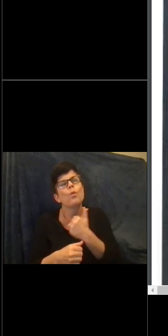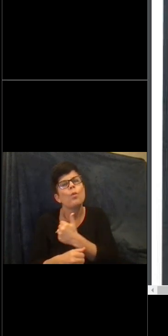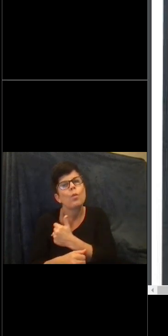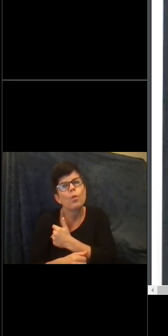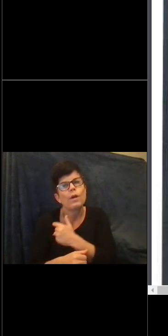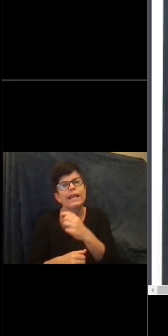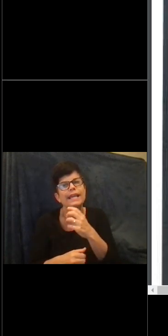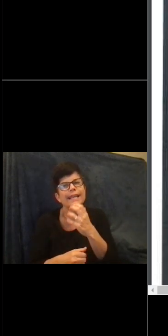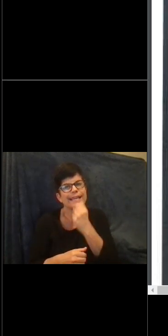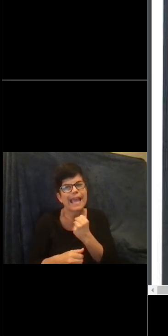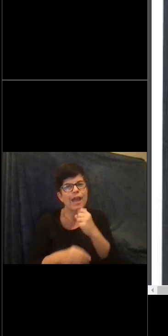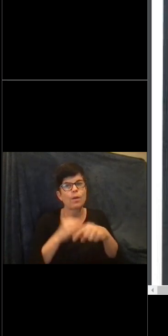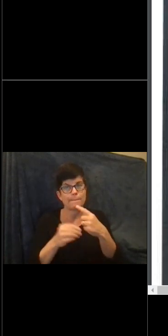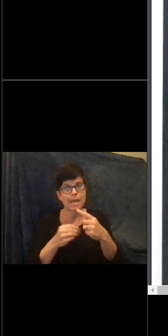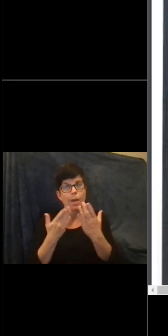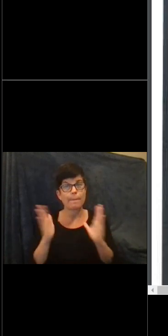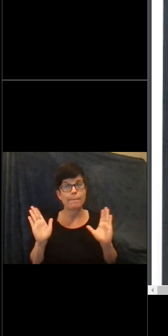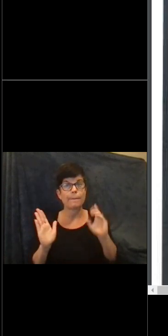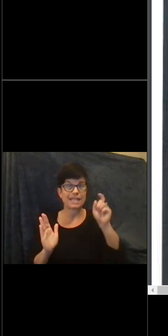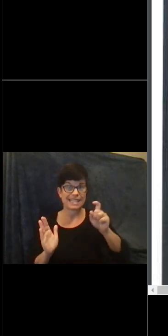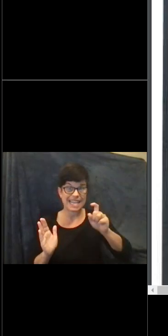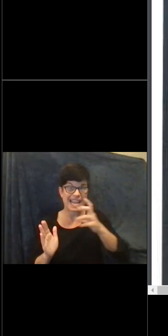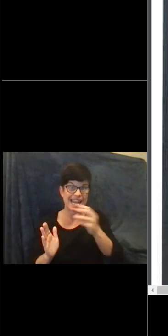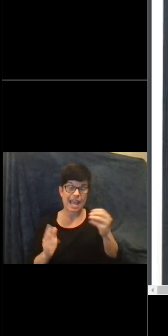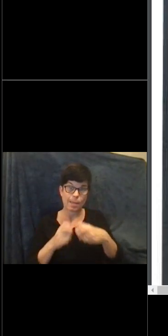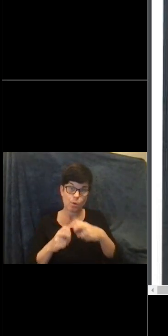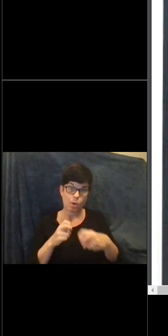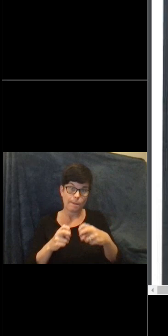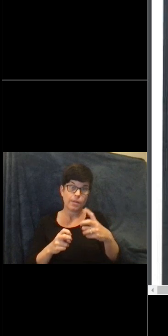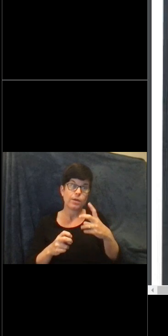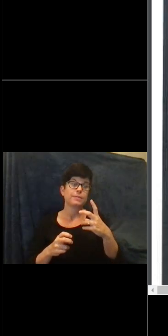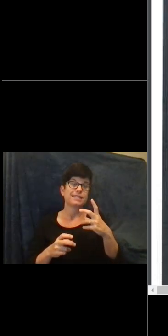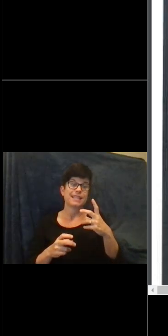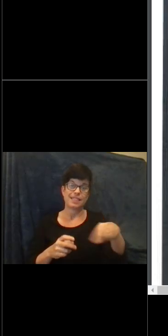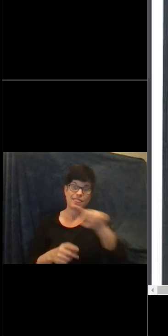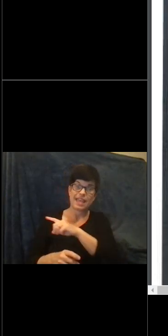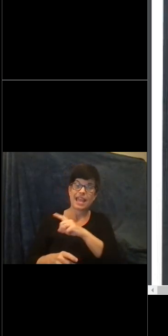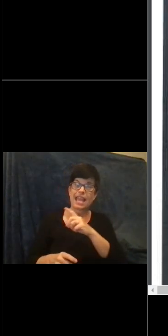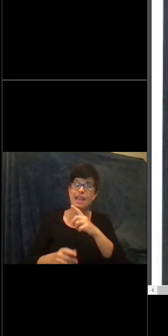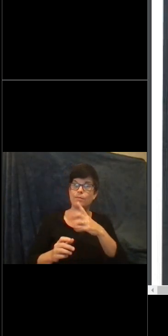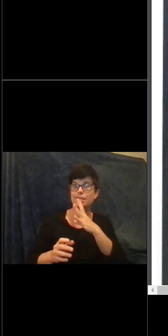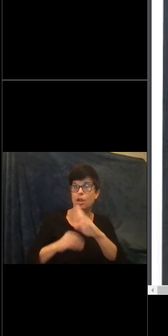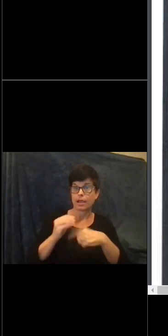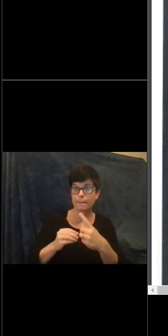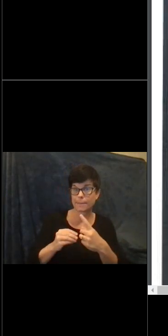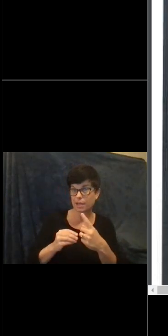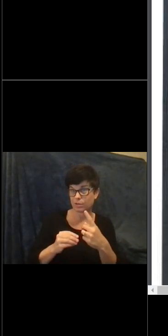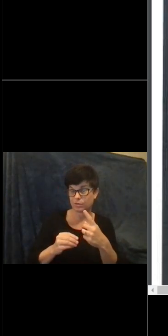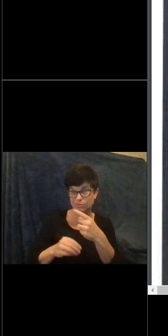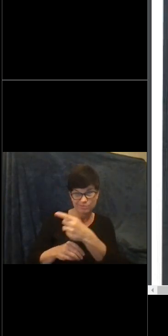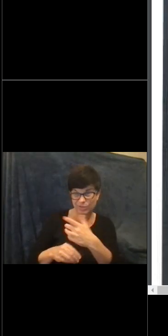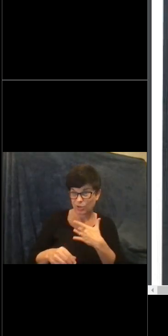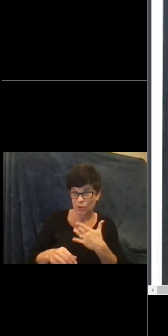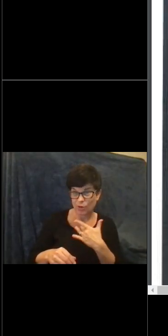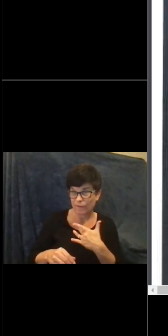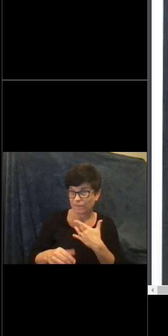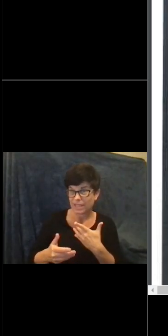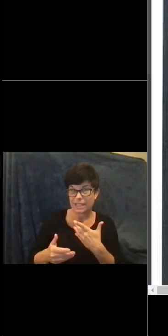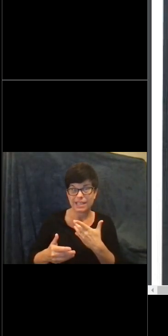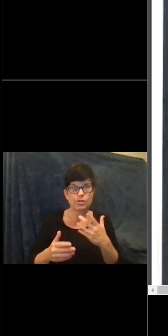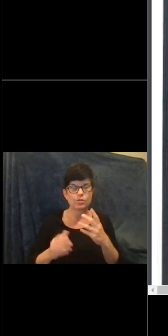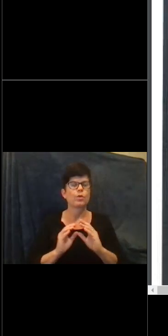public needs and the issues that have come before us. Is that something that you would feel would be? So that